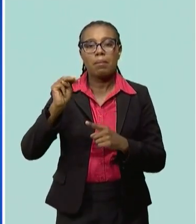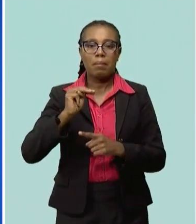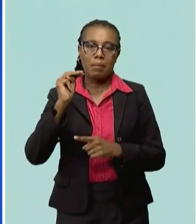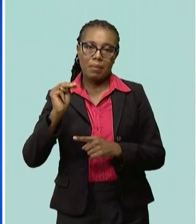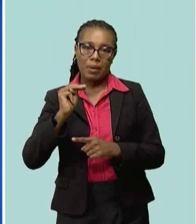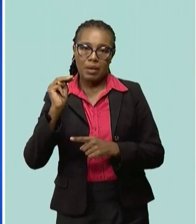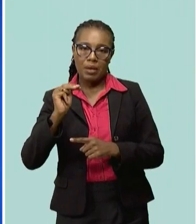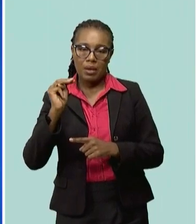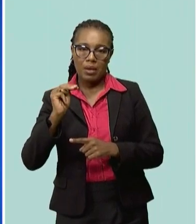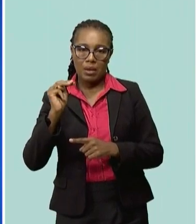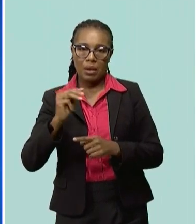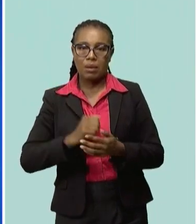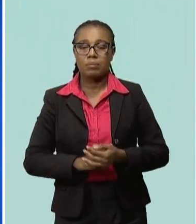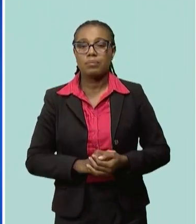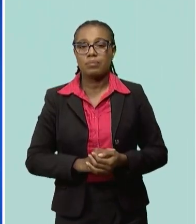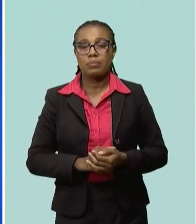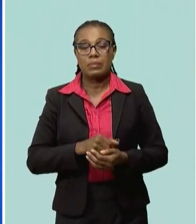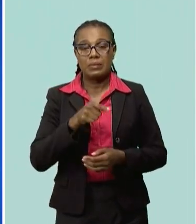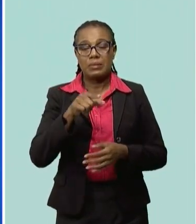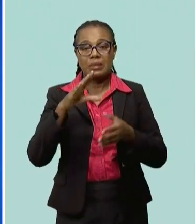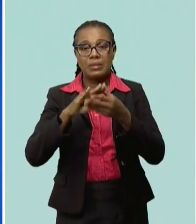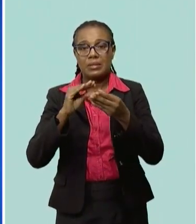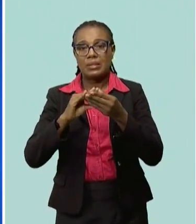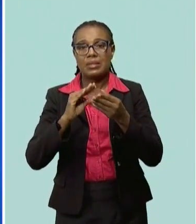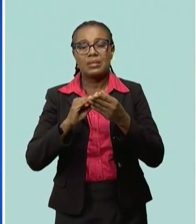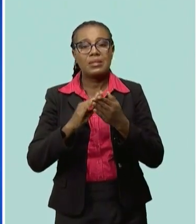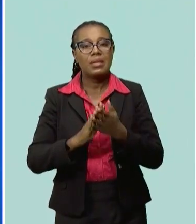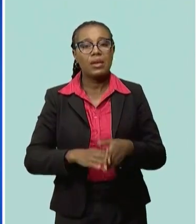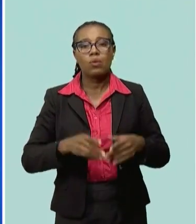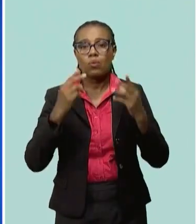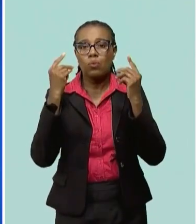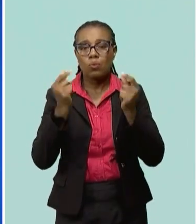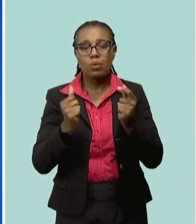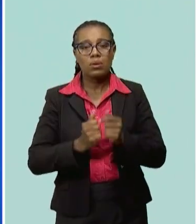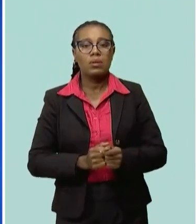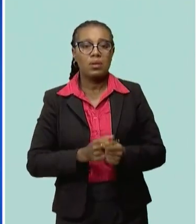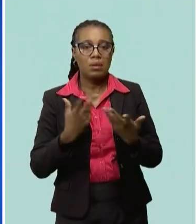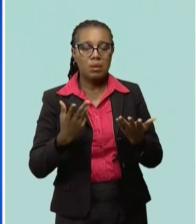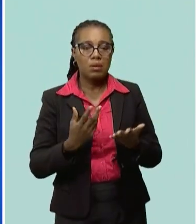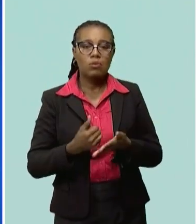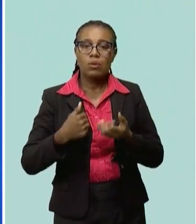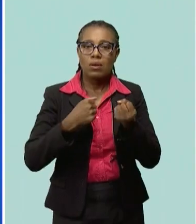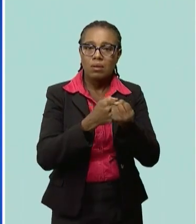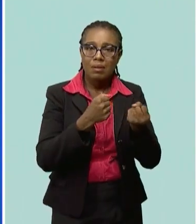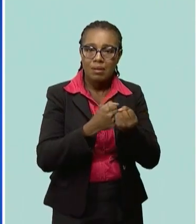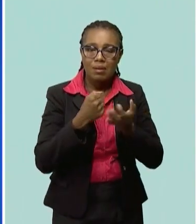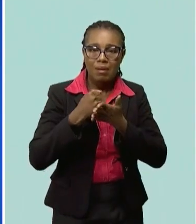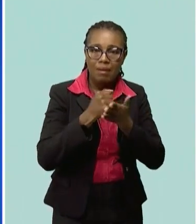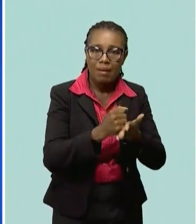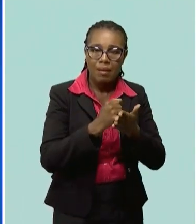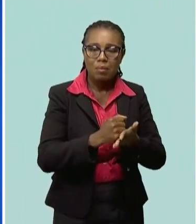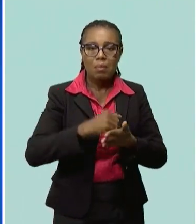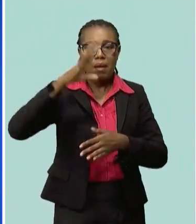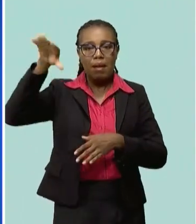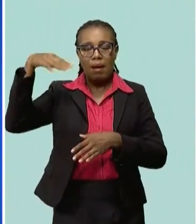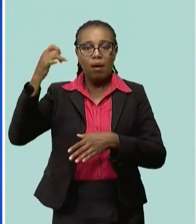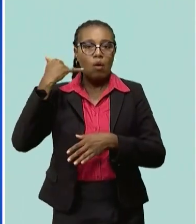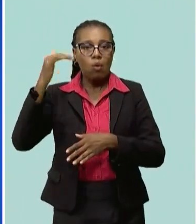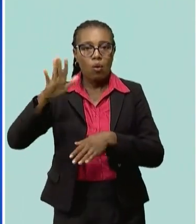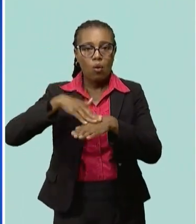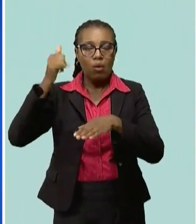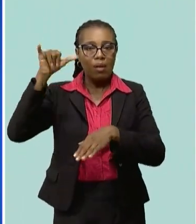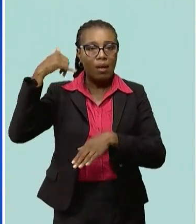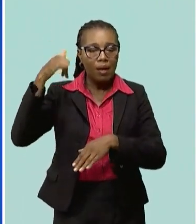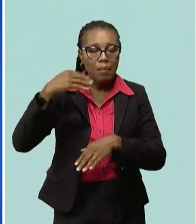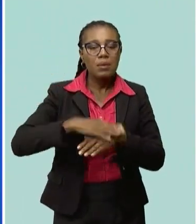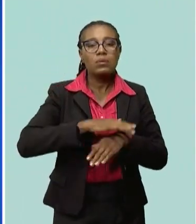on Monday. Officers say he was immediately assisted at the scene and an ambulance summoned to take him to the hospital. However, he died